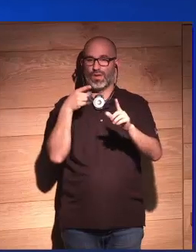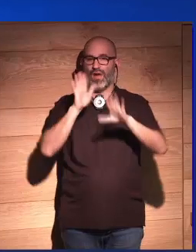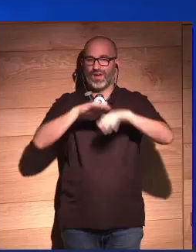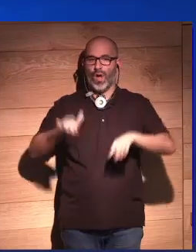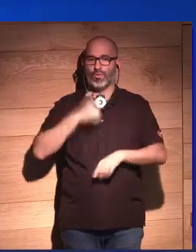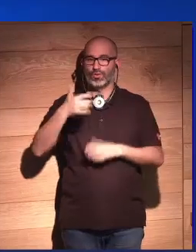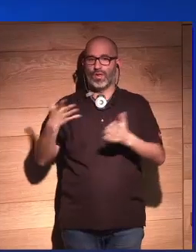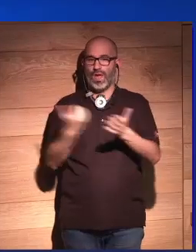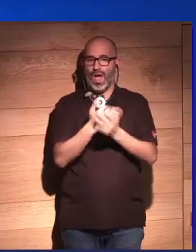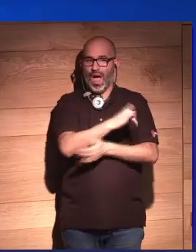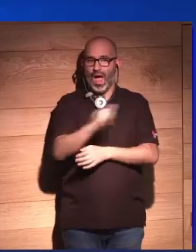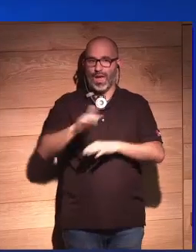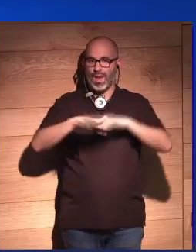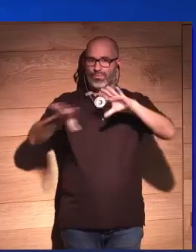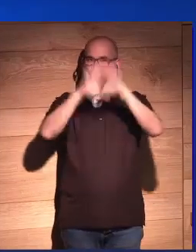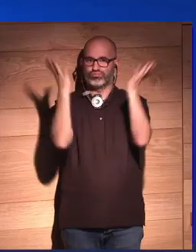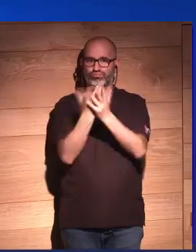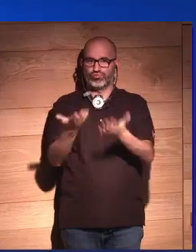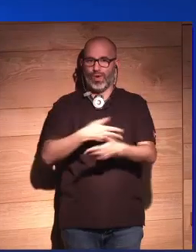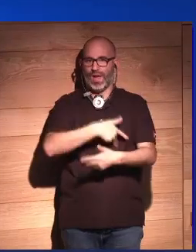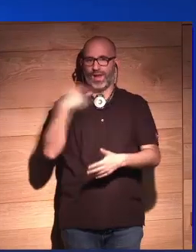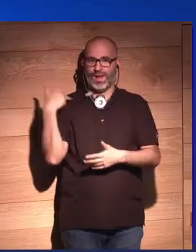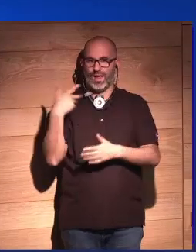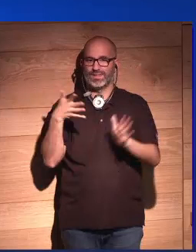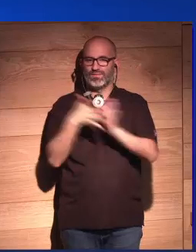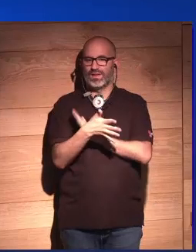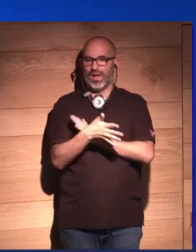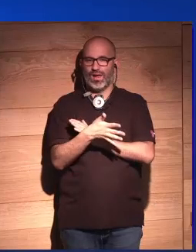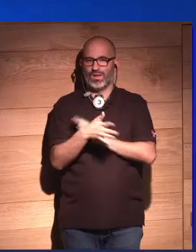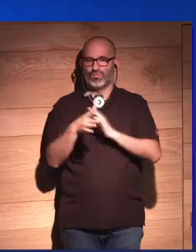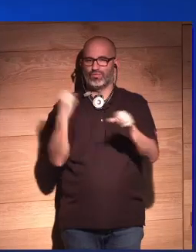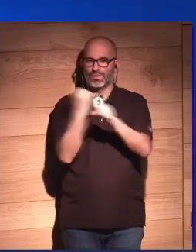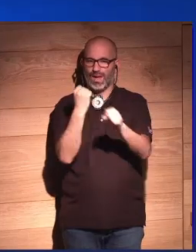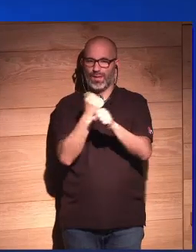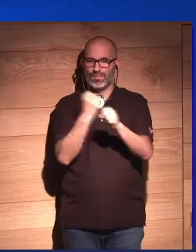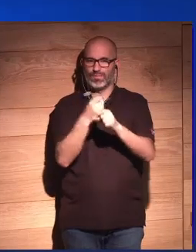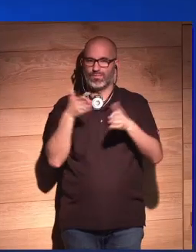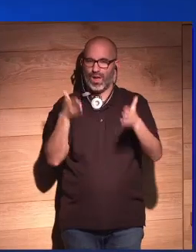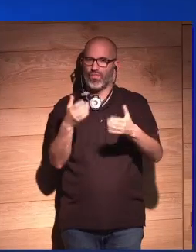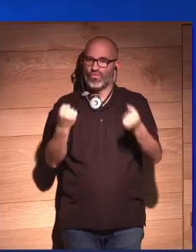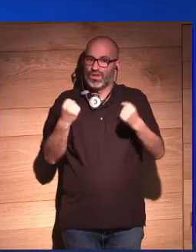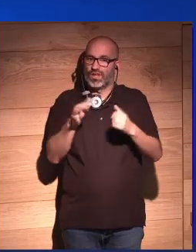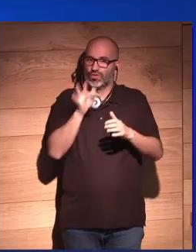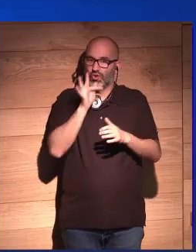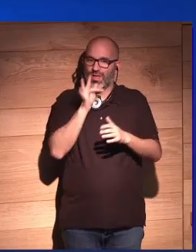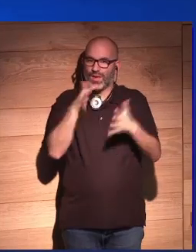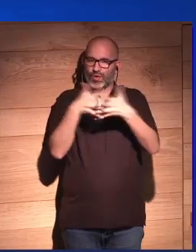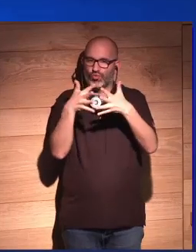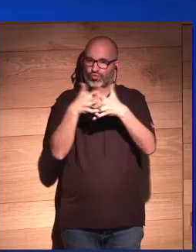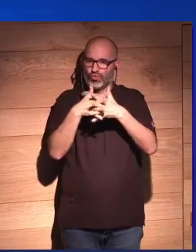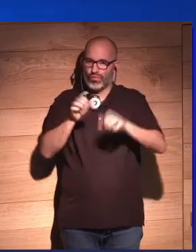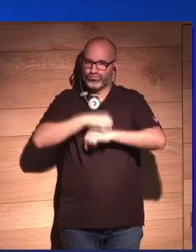exist in a powerful field that's yet unstructured. And women have really stepped